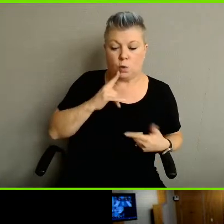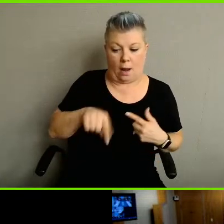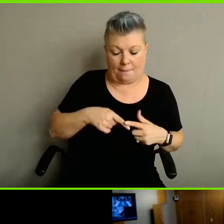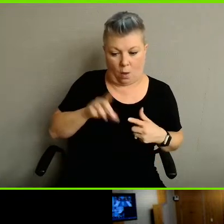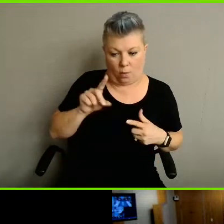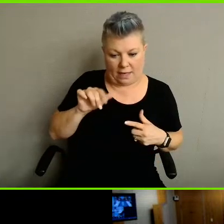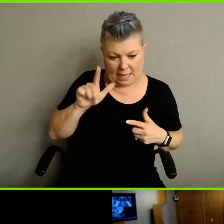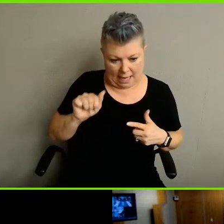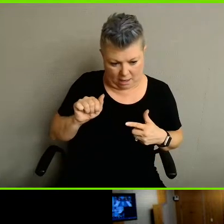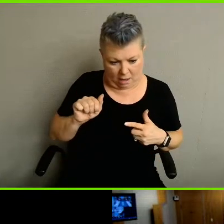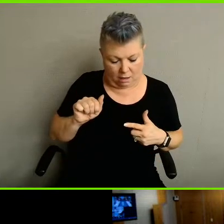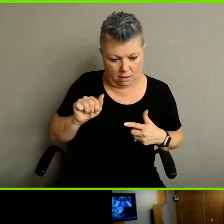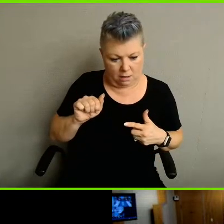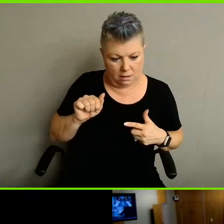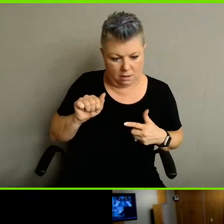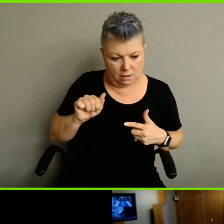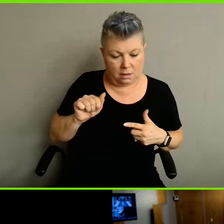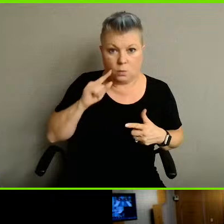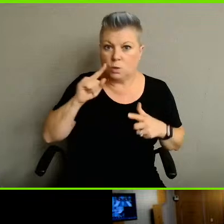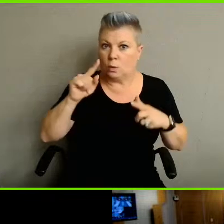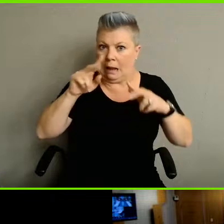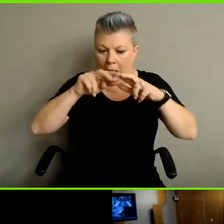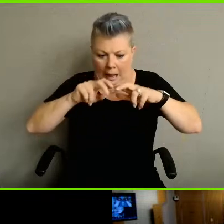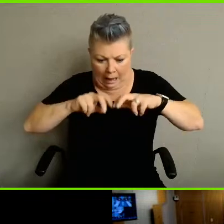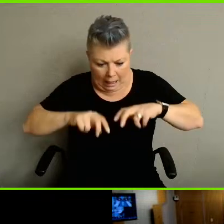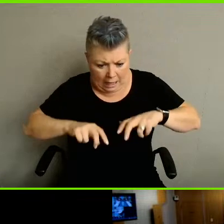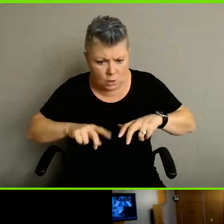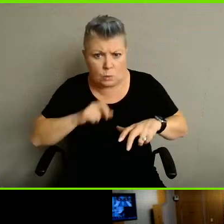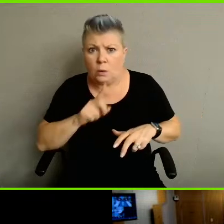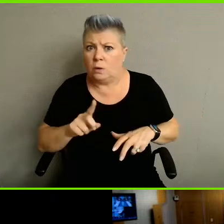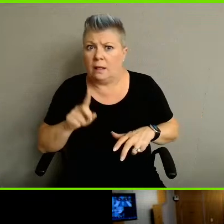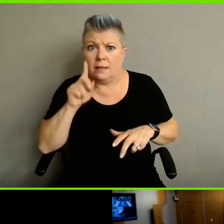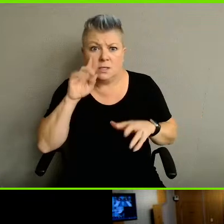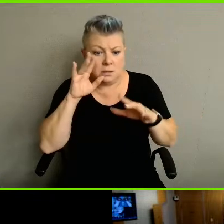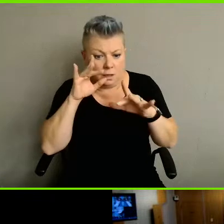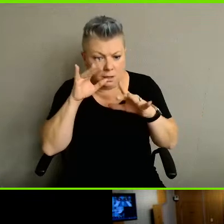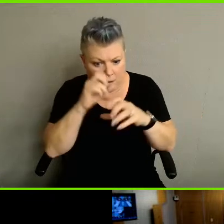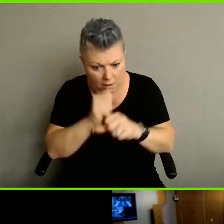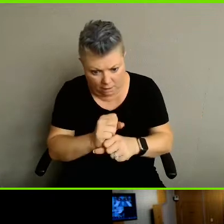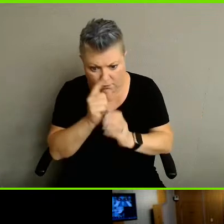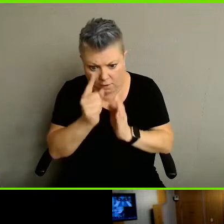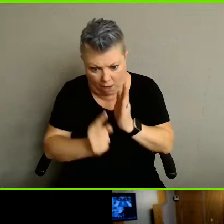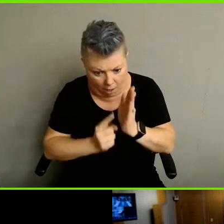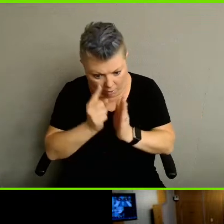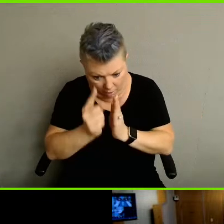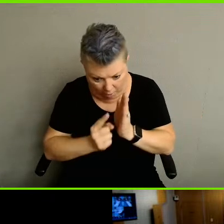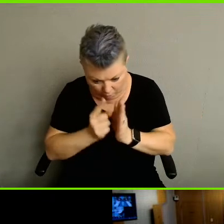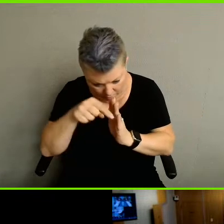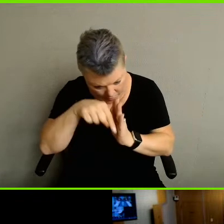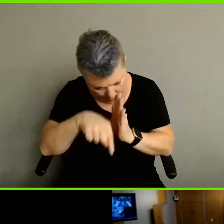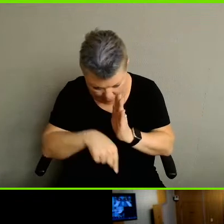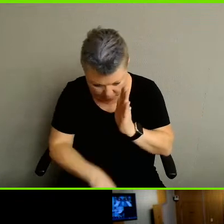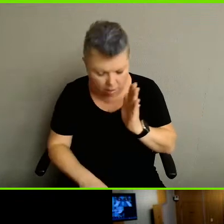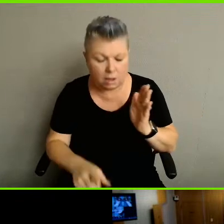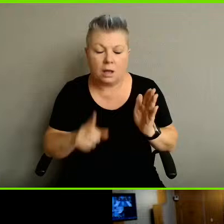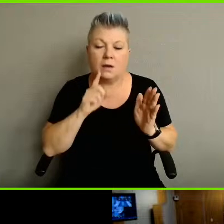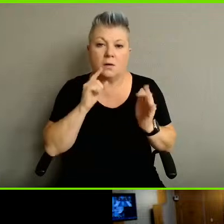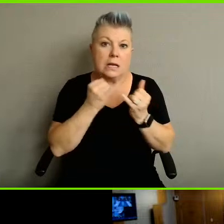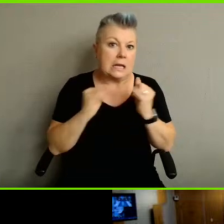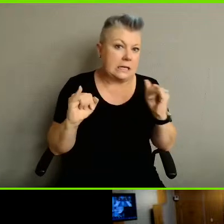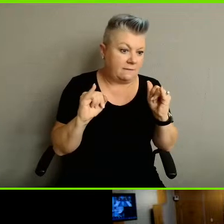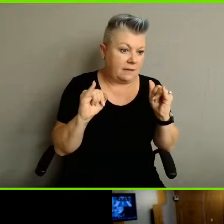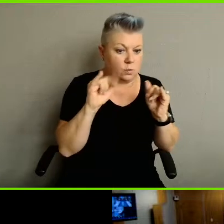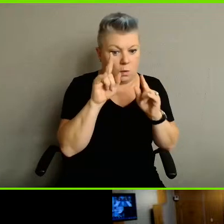though, when you get into it, you can spend hours and hours and hours just drilling down onto like individual questions, like, and